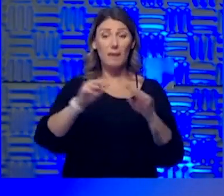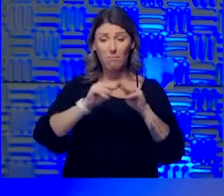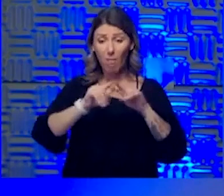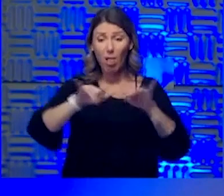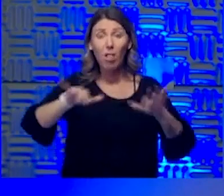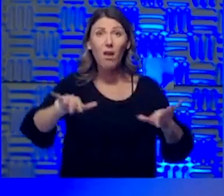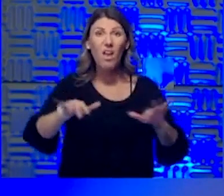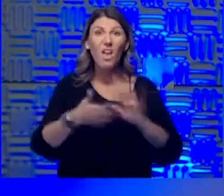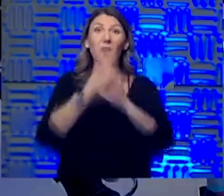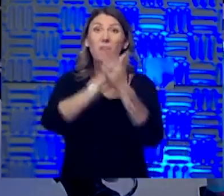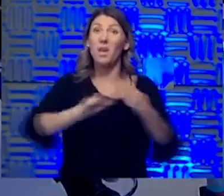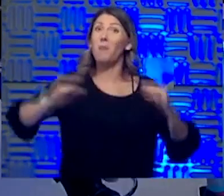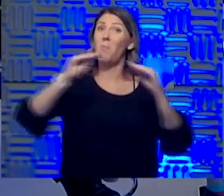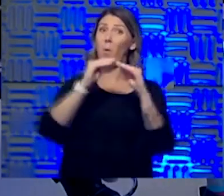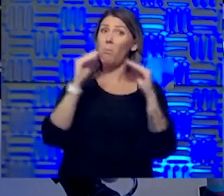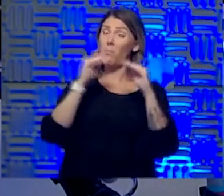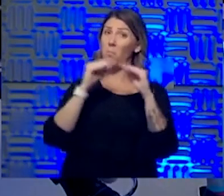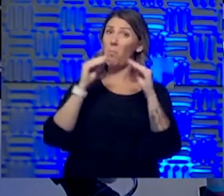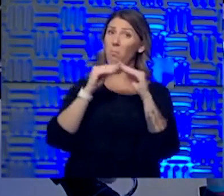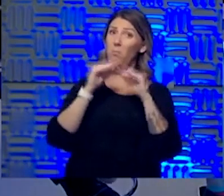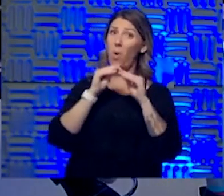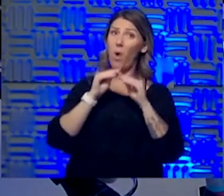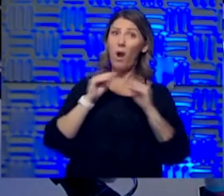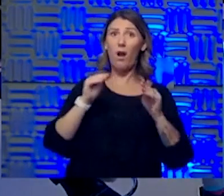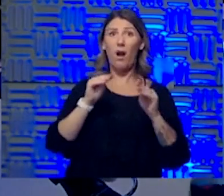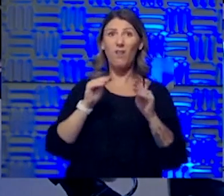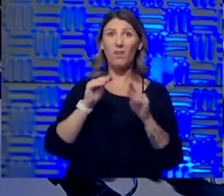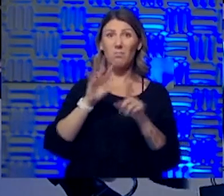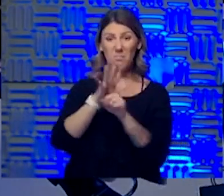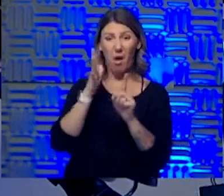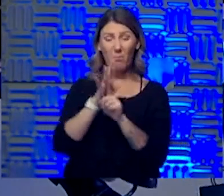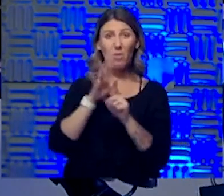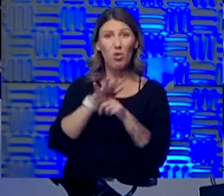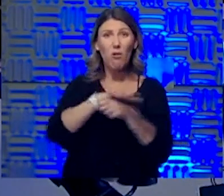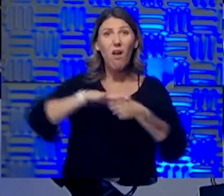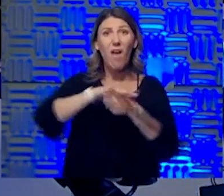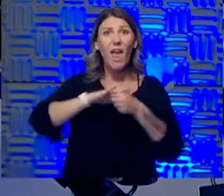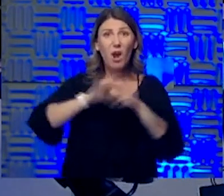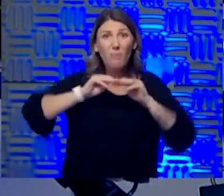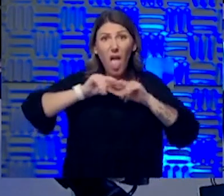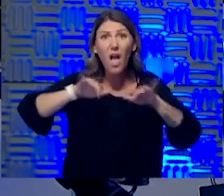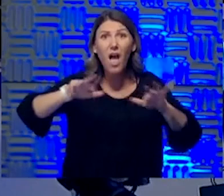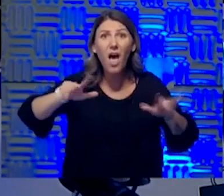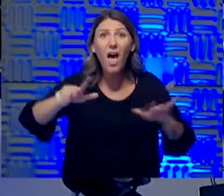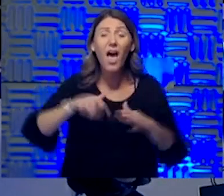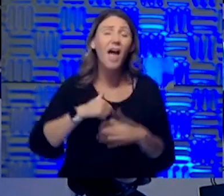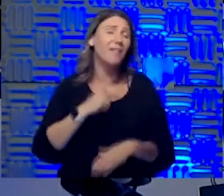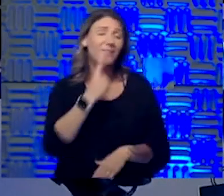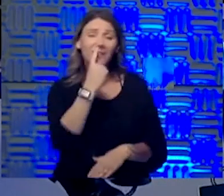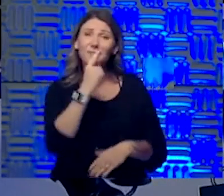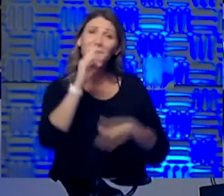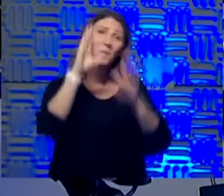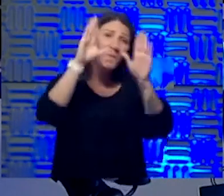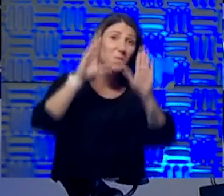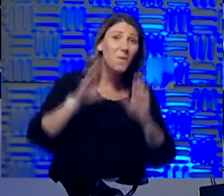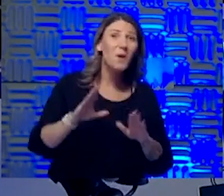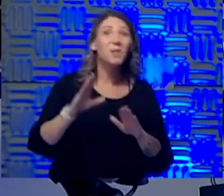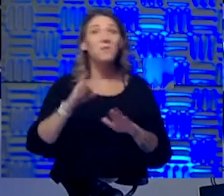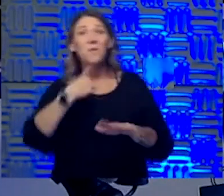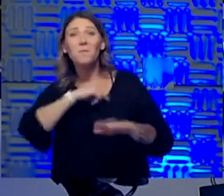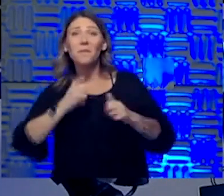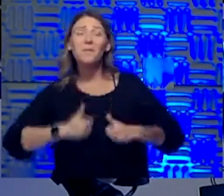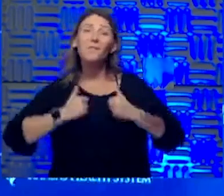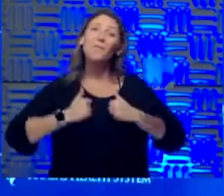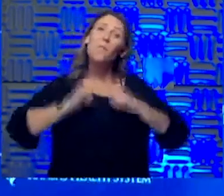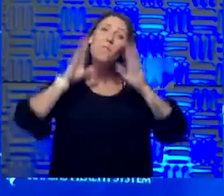hotspot that it's talking about. And I think, you know, it's nice to be labeled one of the greatest places to live and one of the great places to go and the jewel of the Midwest and all that. That's